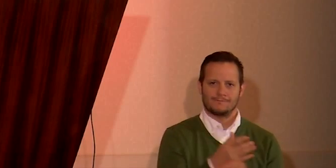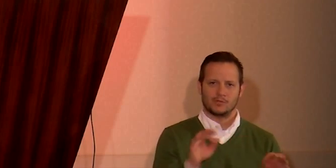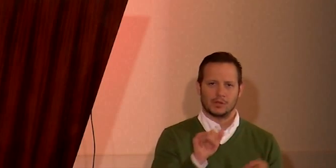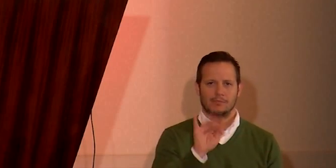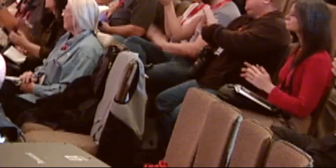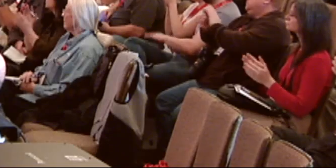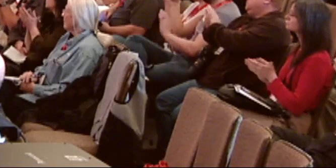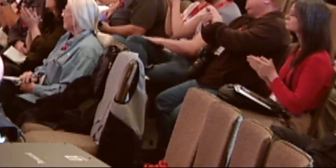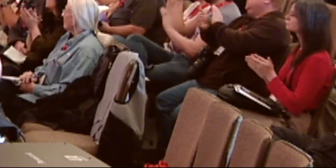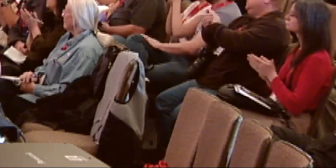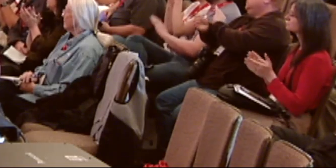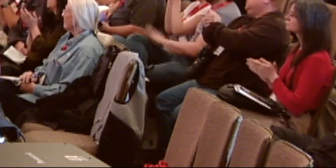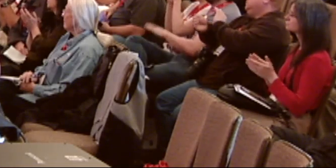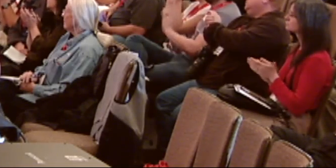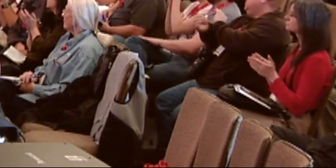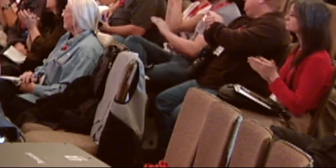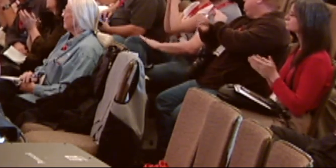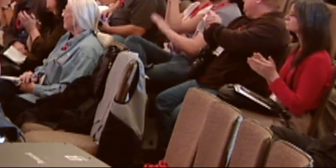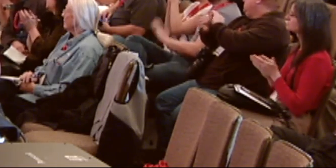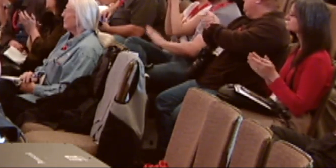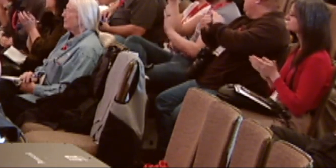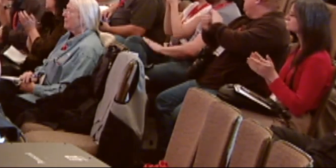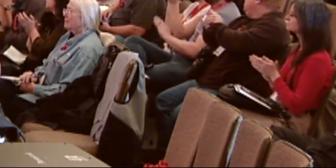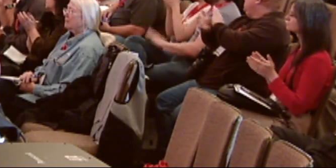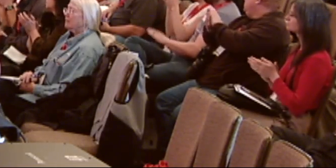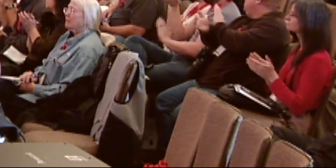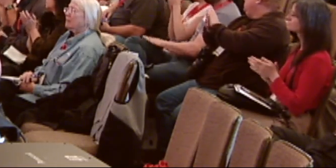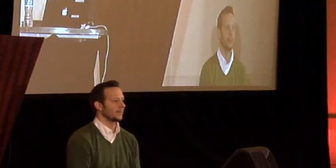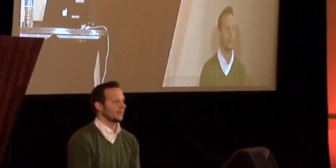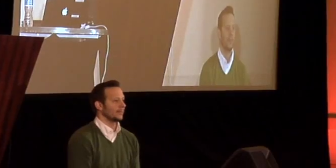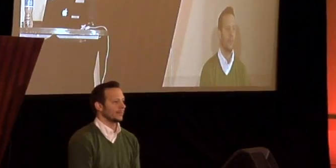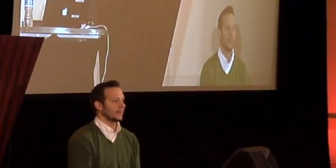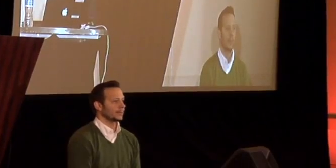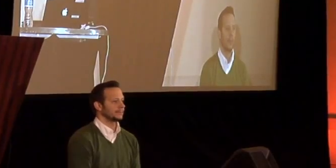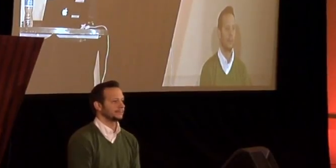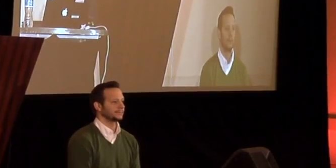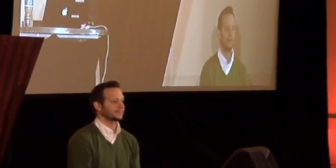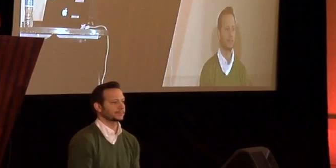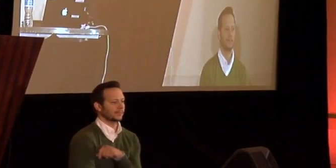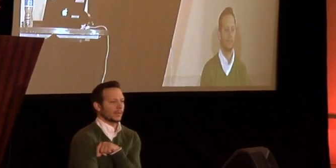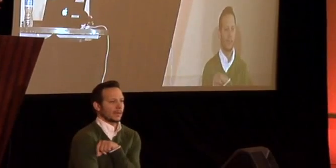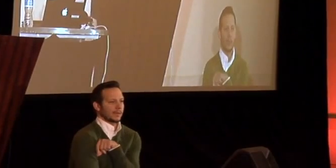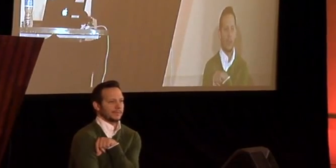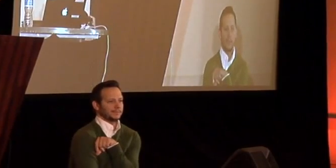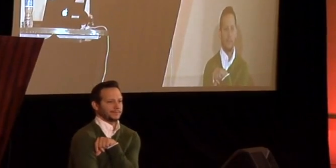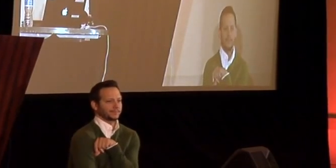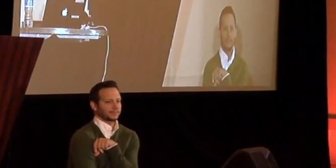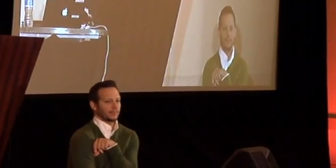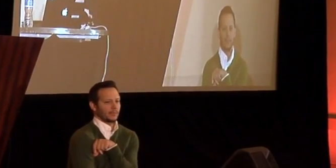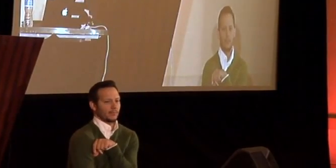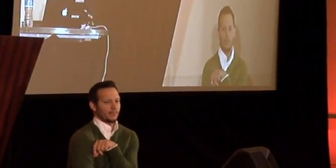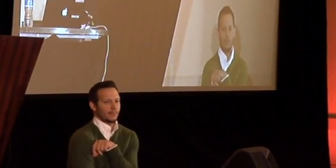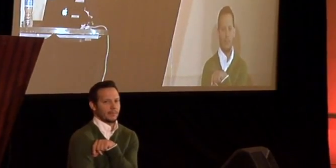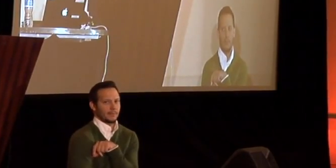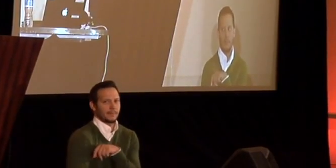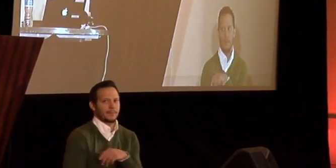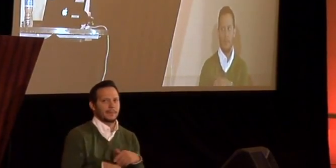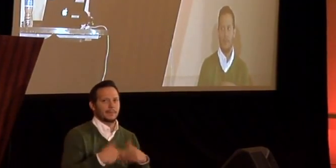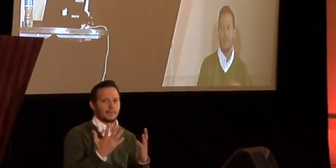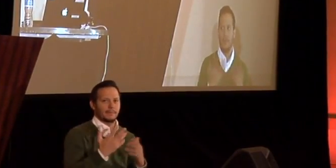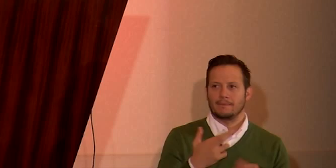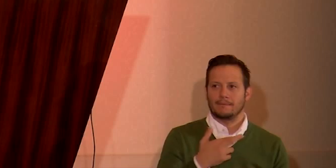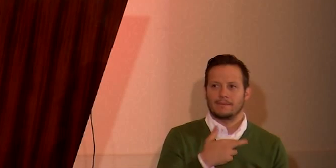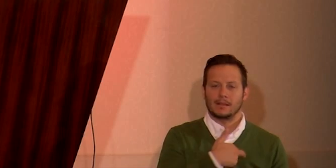So, look, far from an assault on religion generally